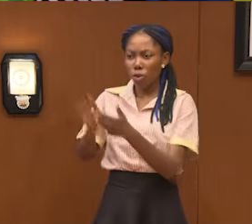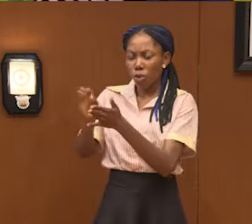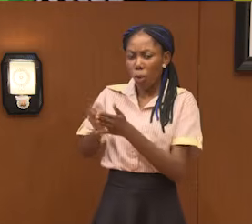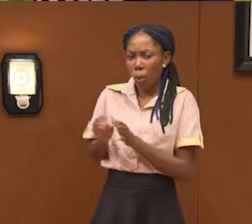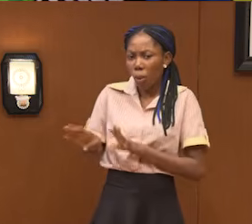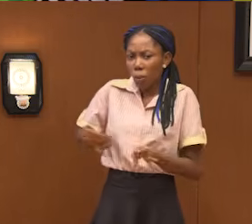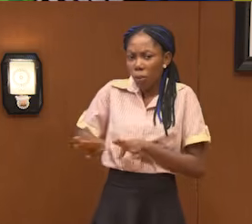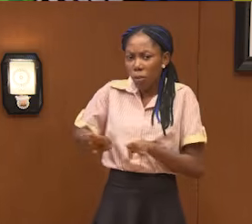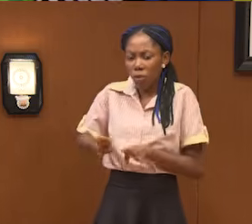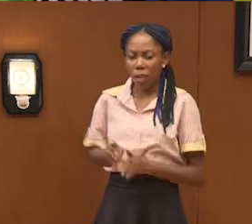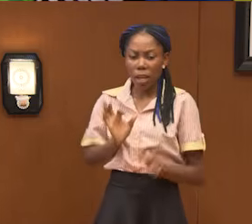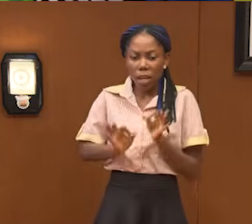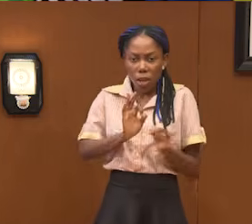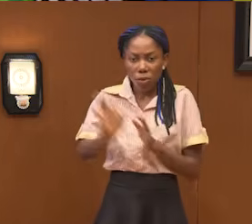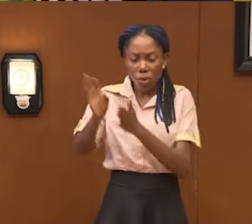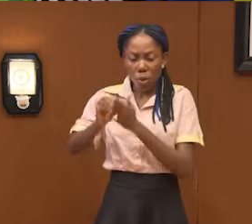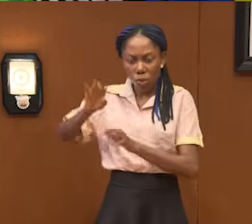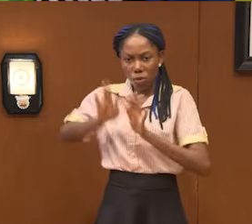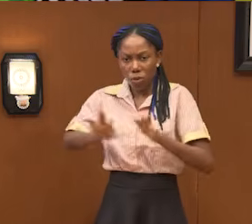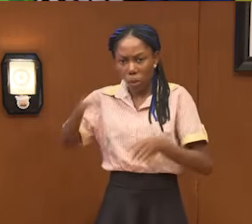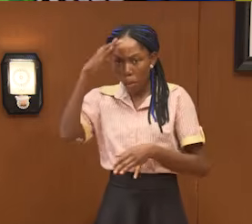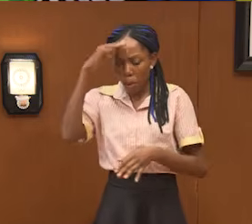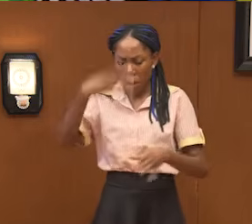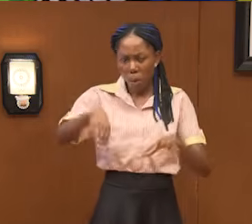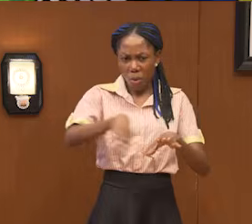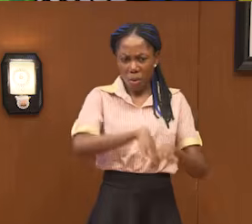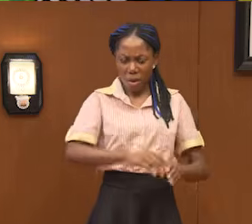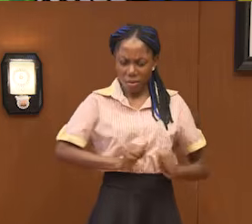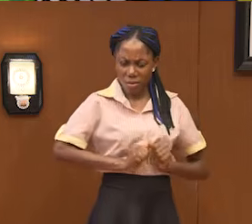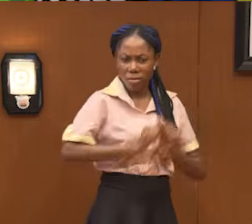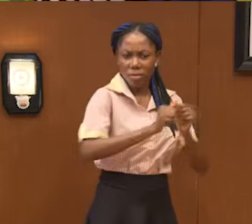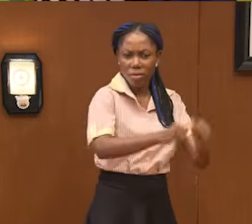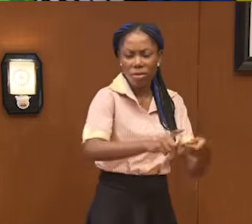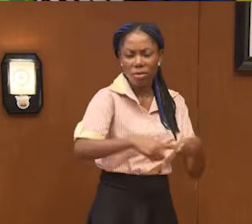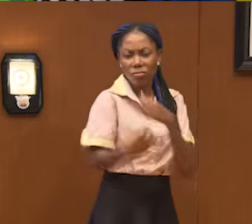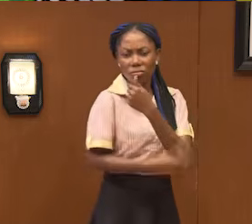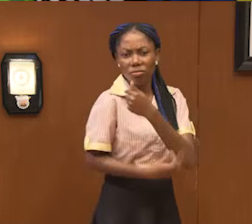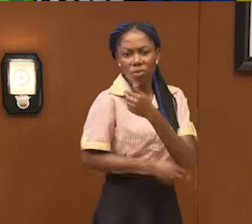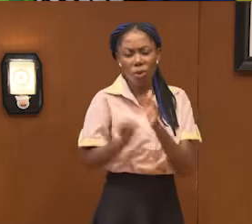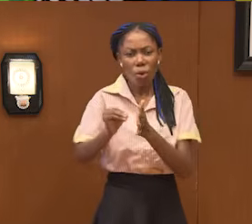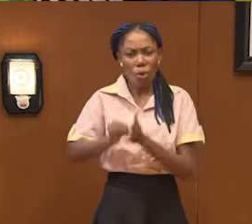maybe later in life when they get married, they probably won't say anything wrong in beating up their wives too.